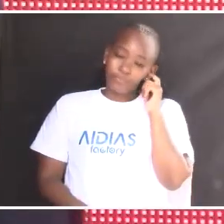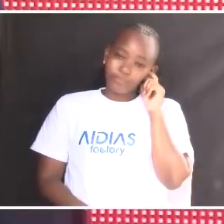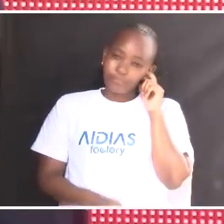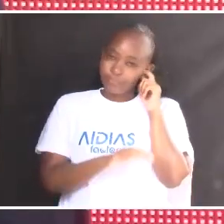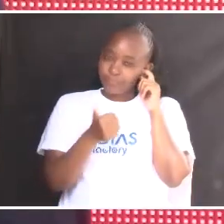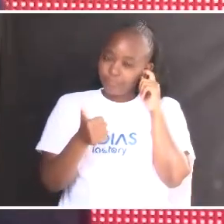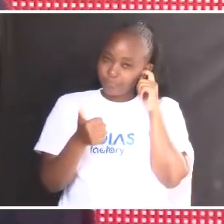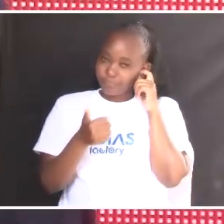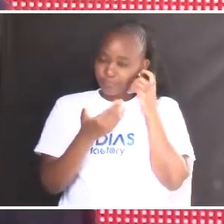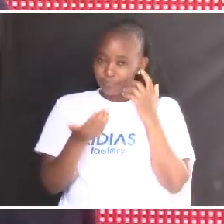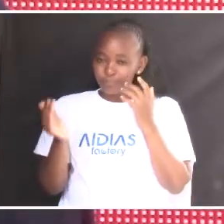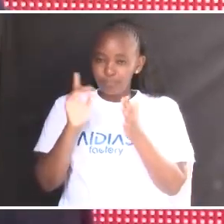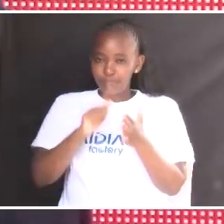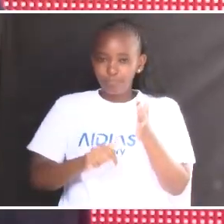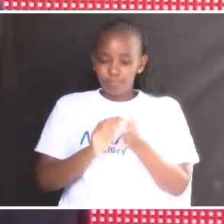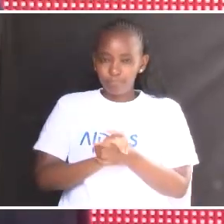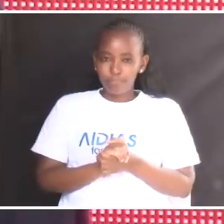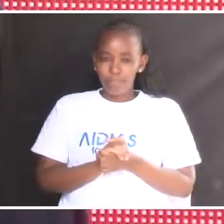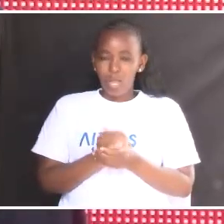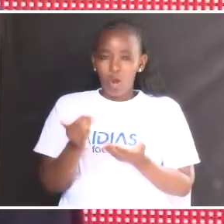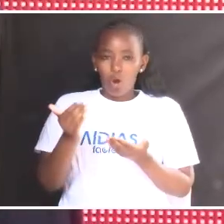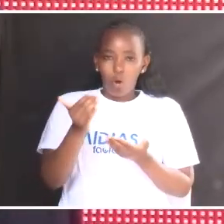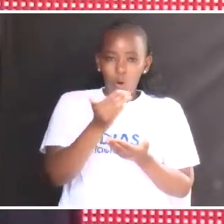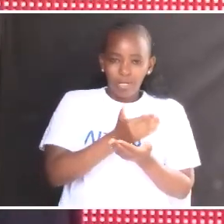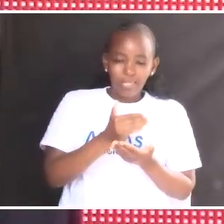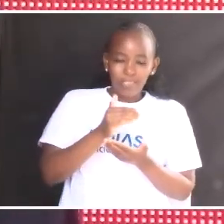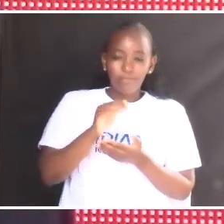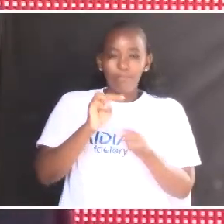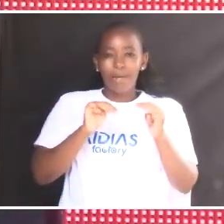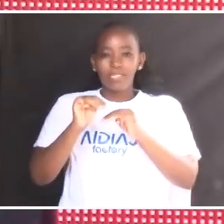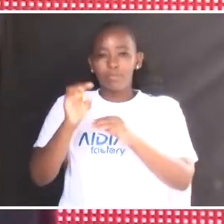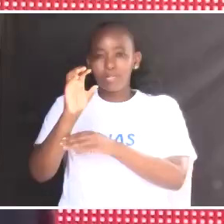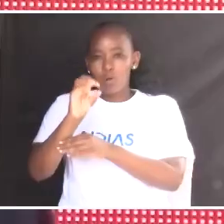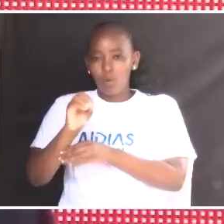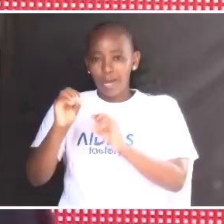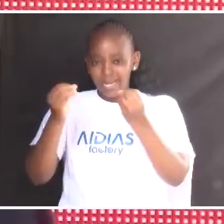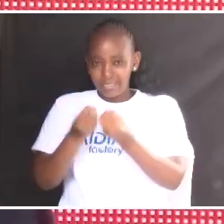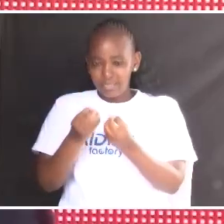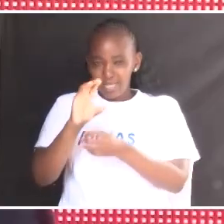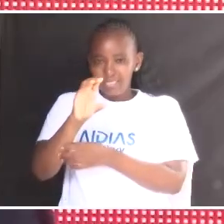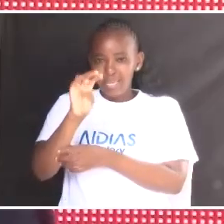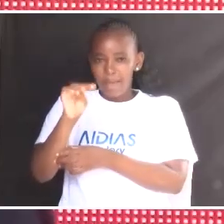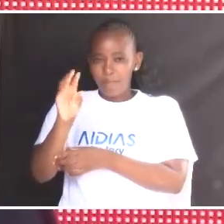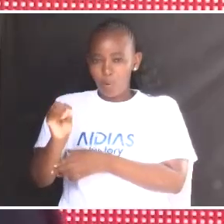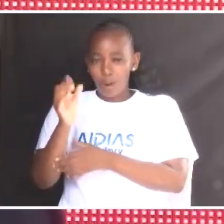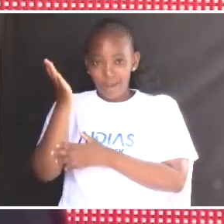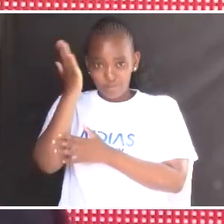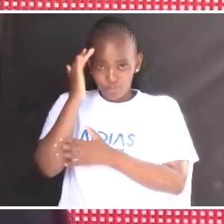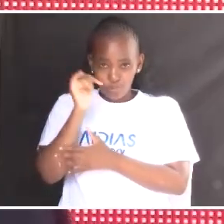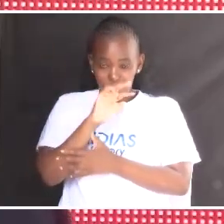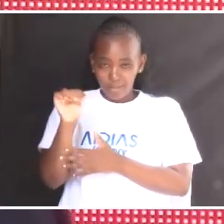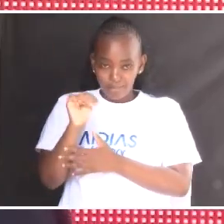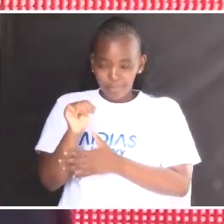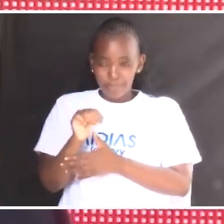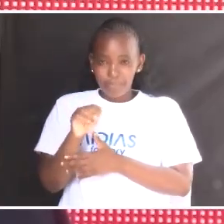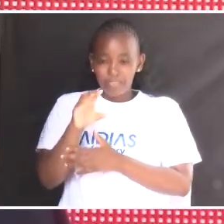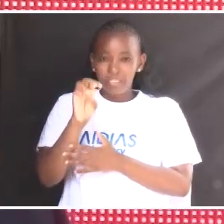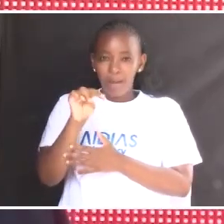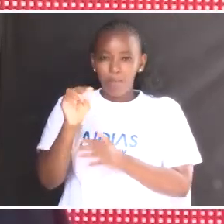other elephant in the house is collective management organizations, CMOs. Mnajua CMOs? Mnajua CMO